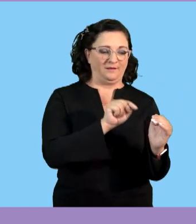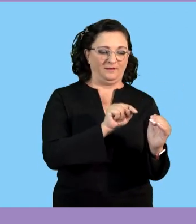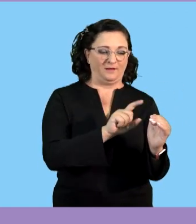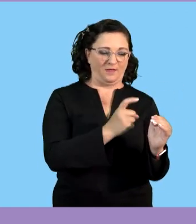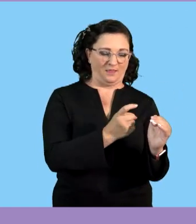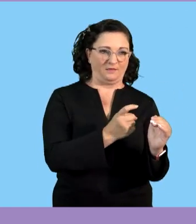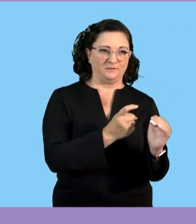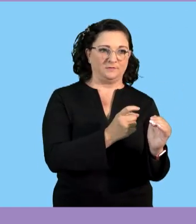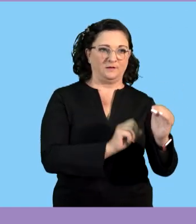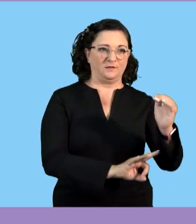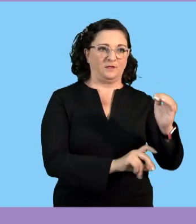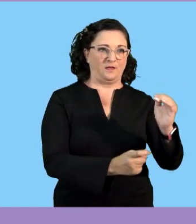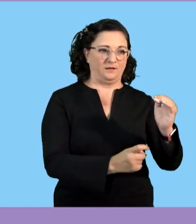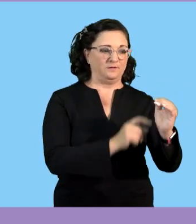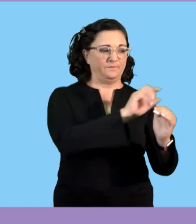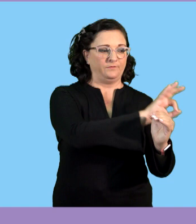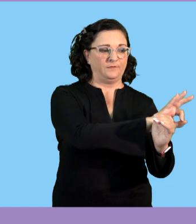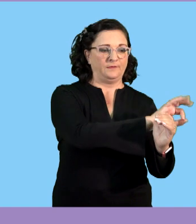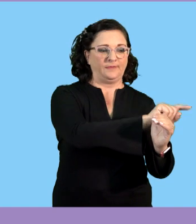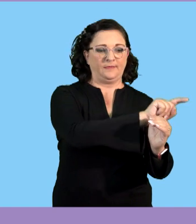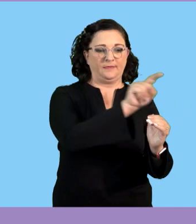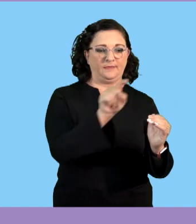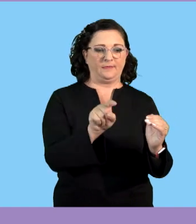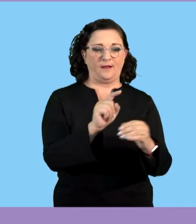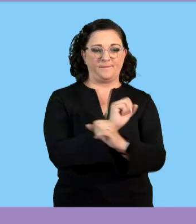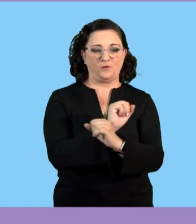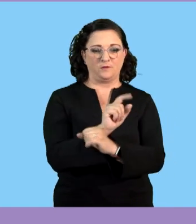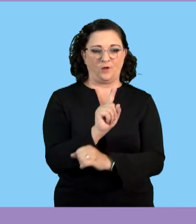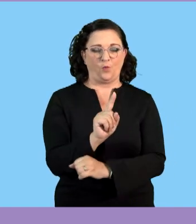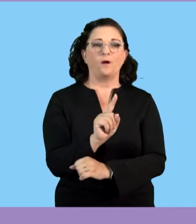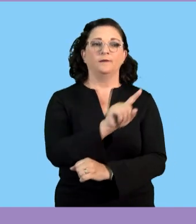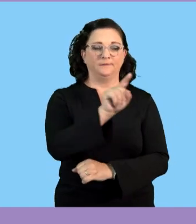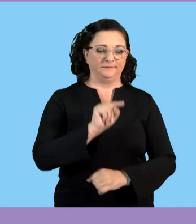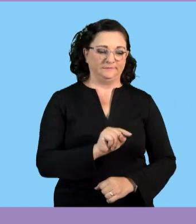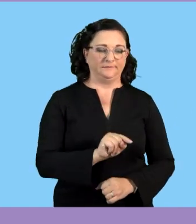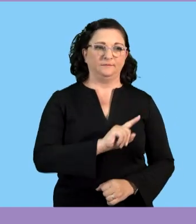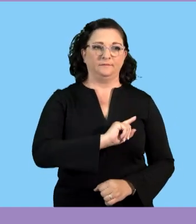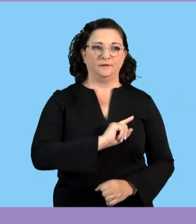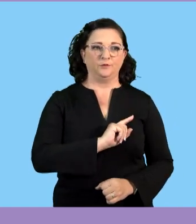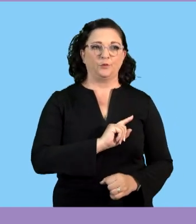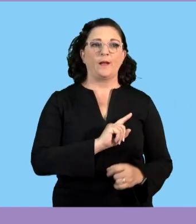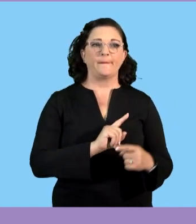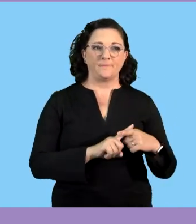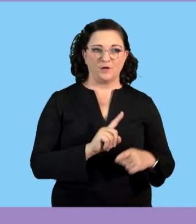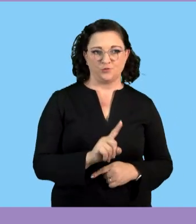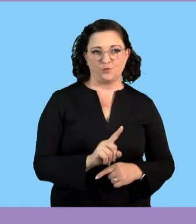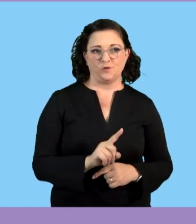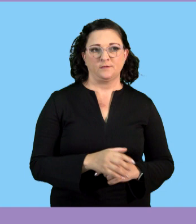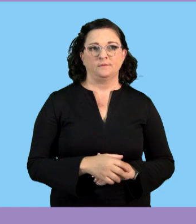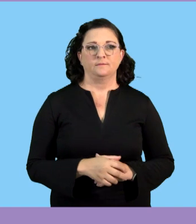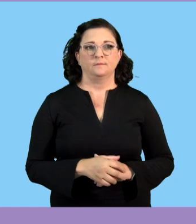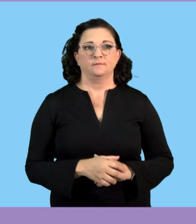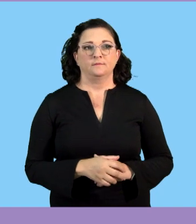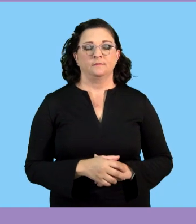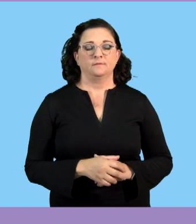x is going to be there our 3x, and 3 multiplied by a positive 1. Remember, in the bracket we are adding, so we're going to continue with that